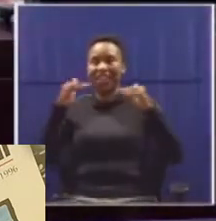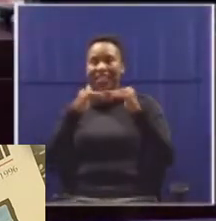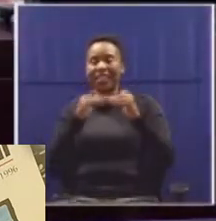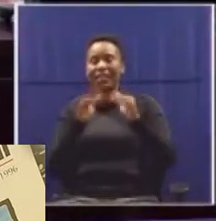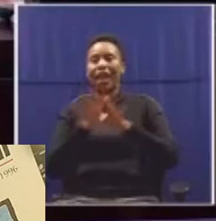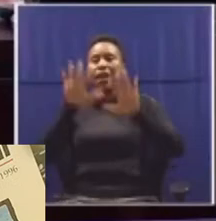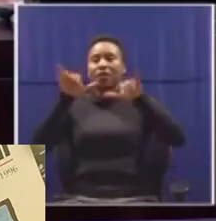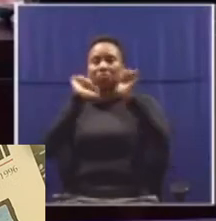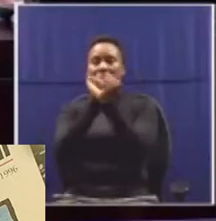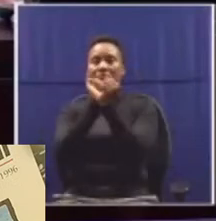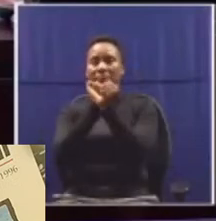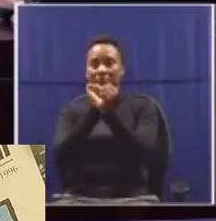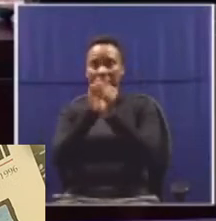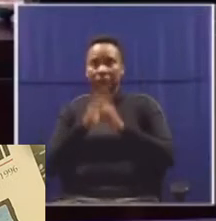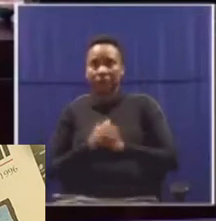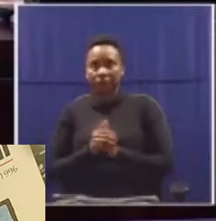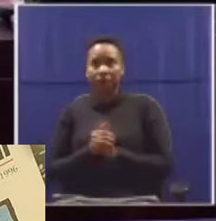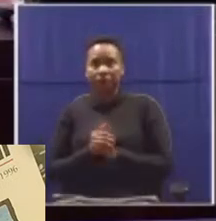Services